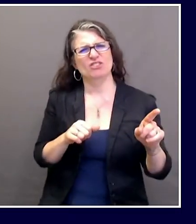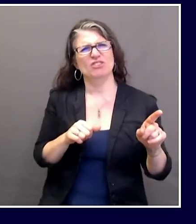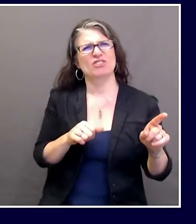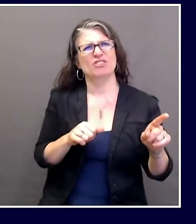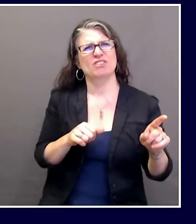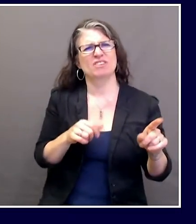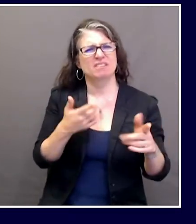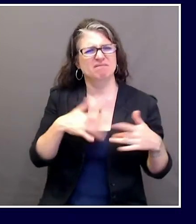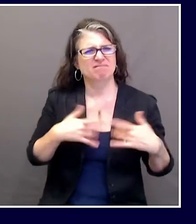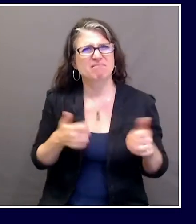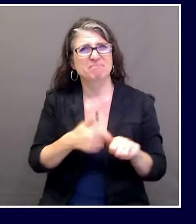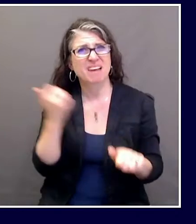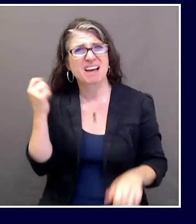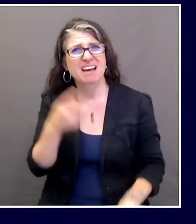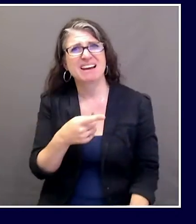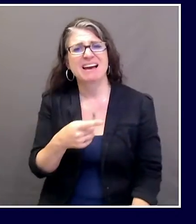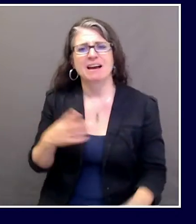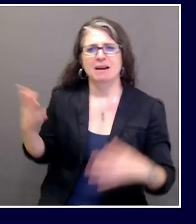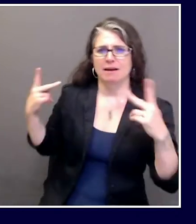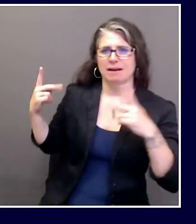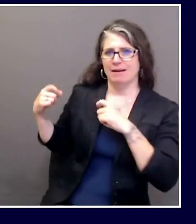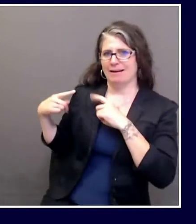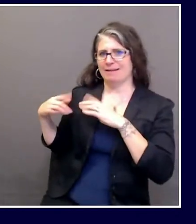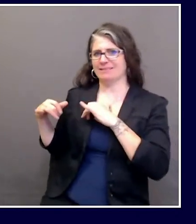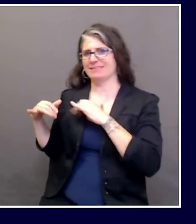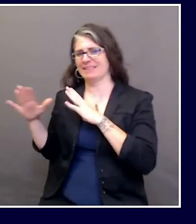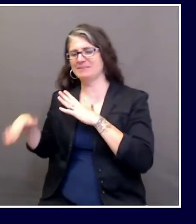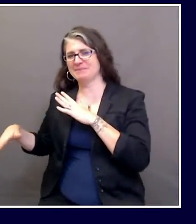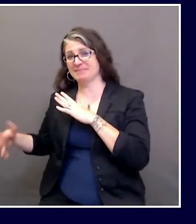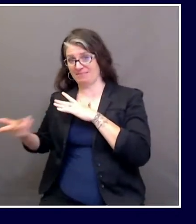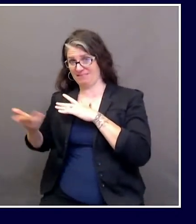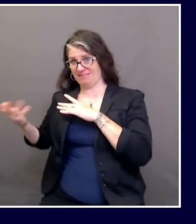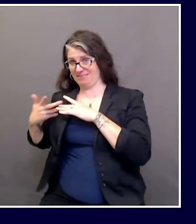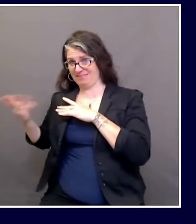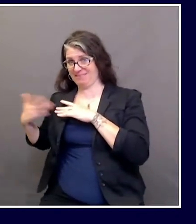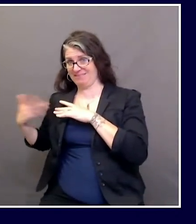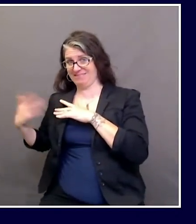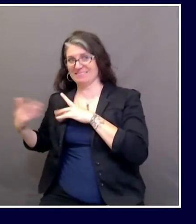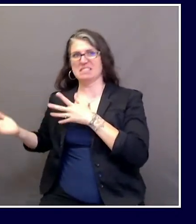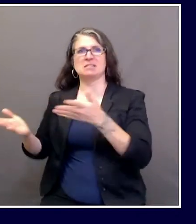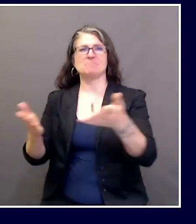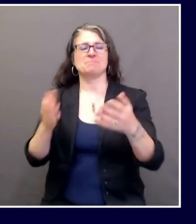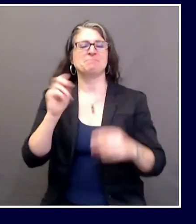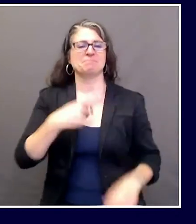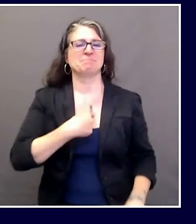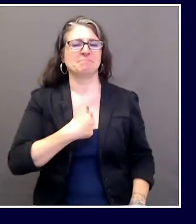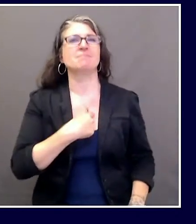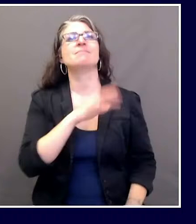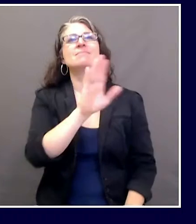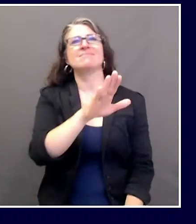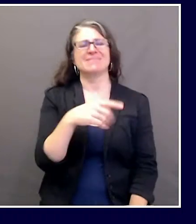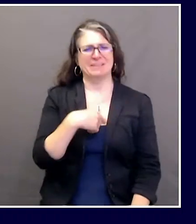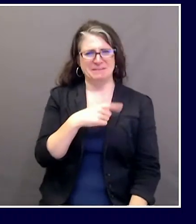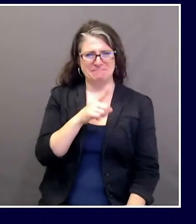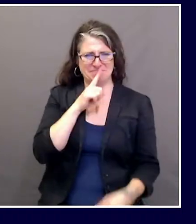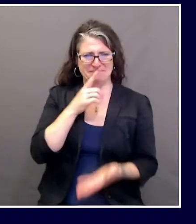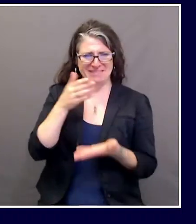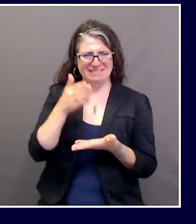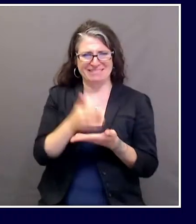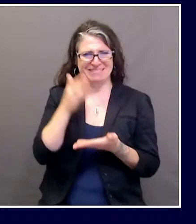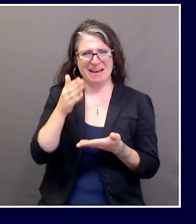about to say the same thing. Yeah, we're not stopping in those areas. Right. Understood. And I would say we started